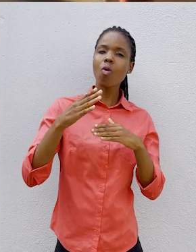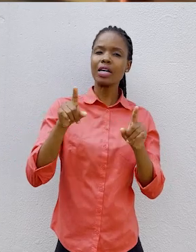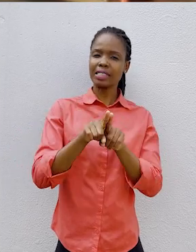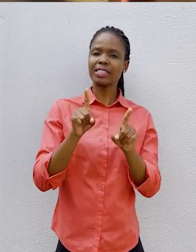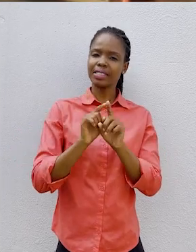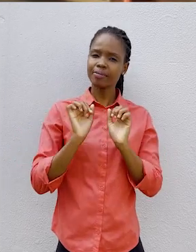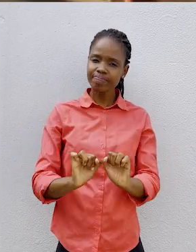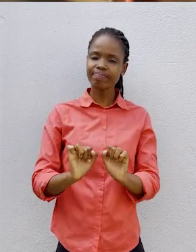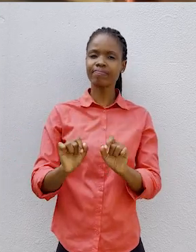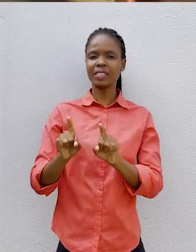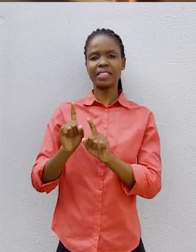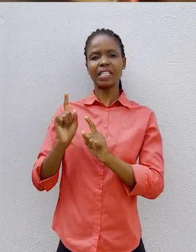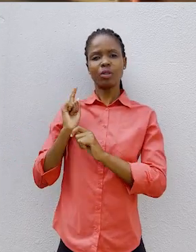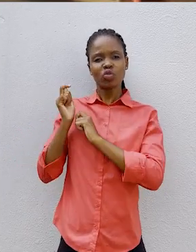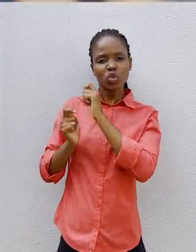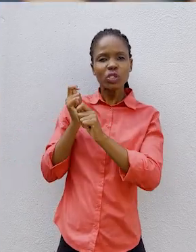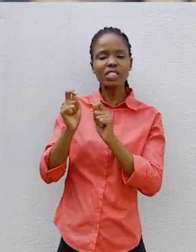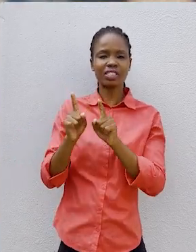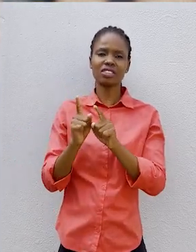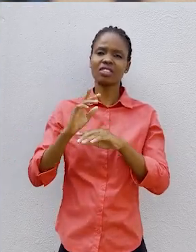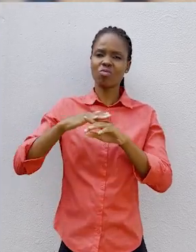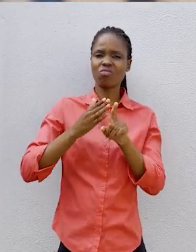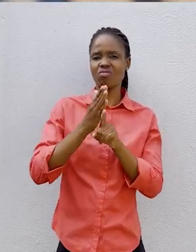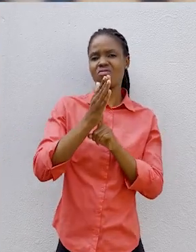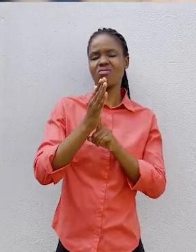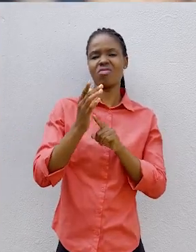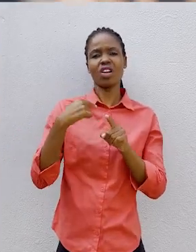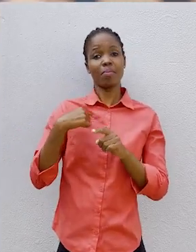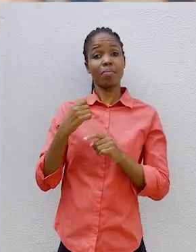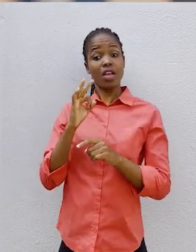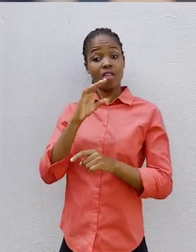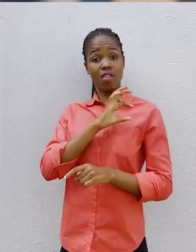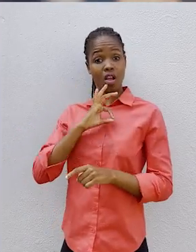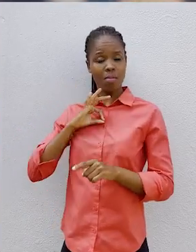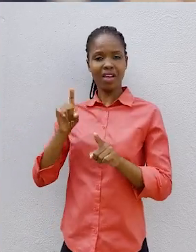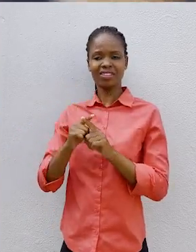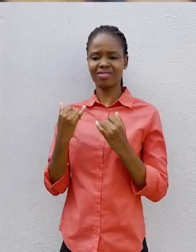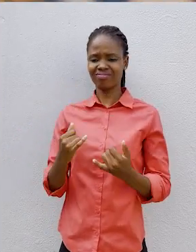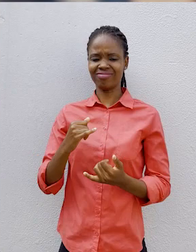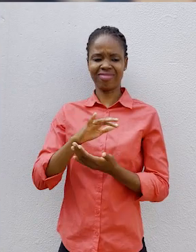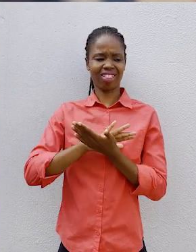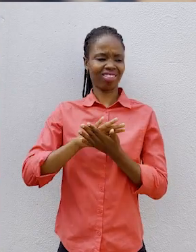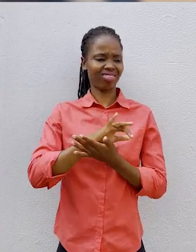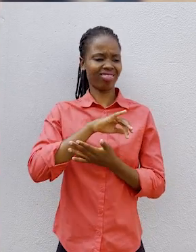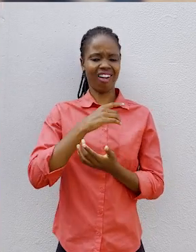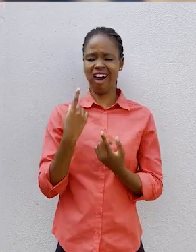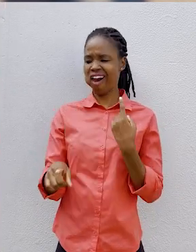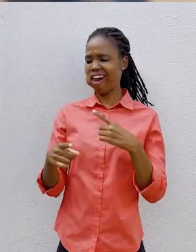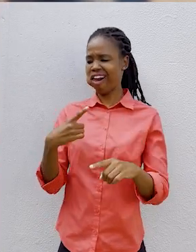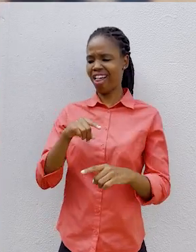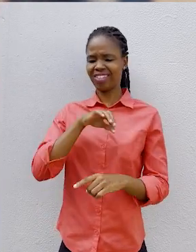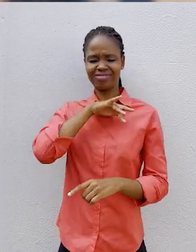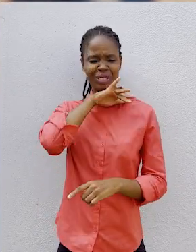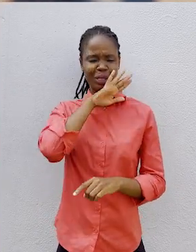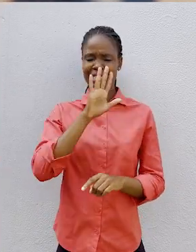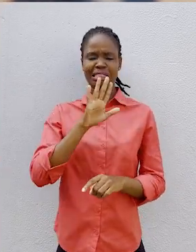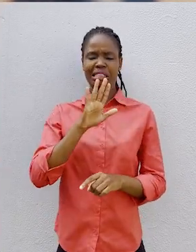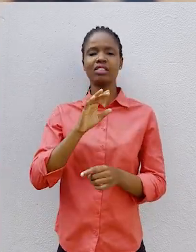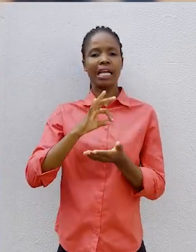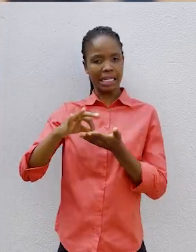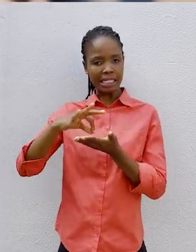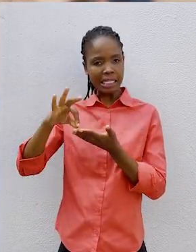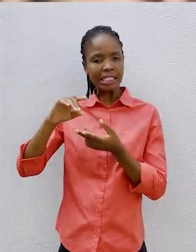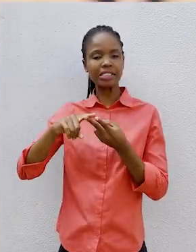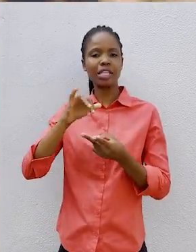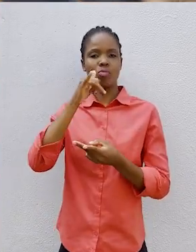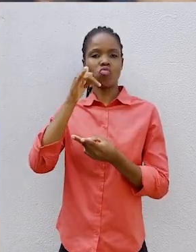more like a traditional industry. If I was a mayor, I would make sure the city is way cleaner than what it is right now, and there's like lesser